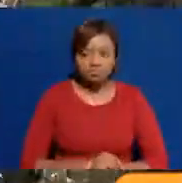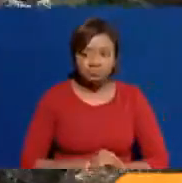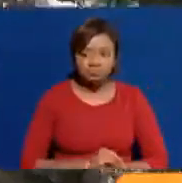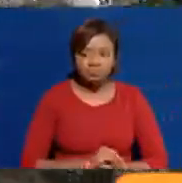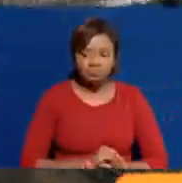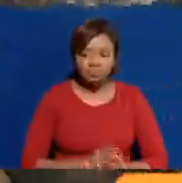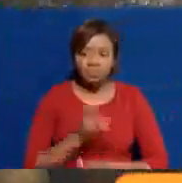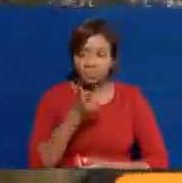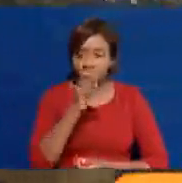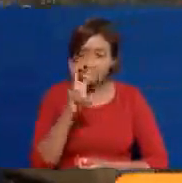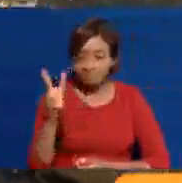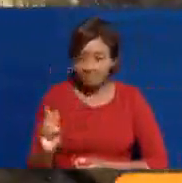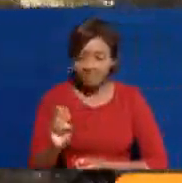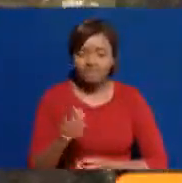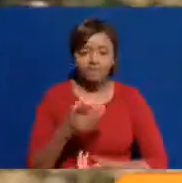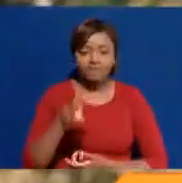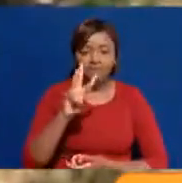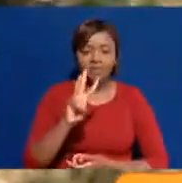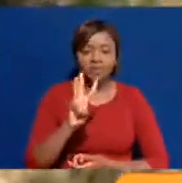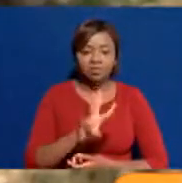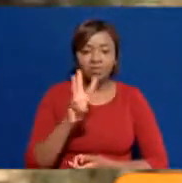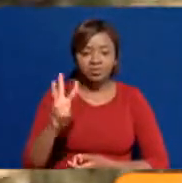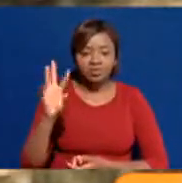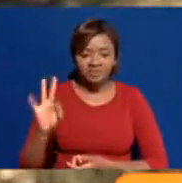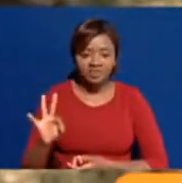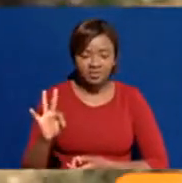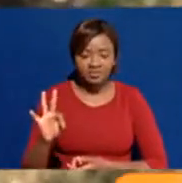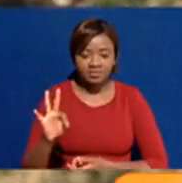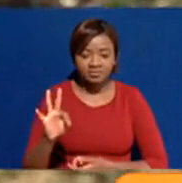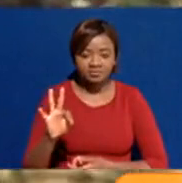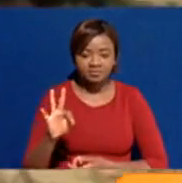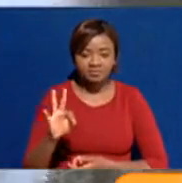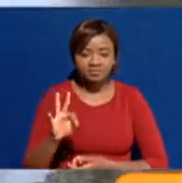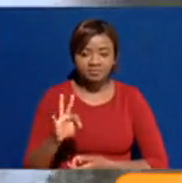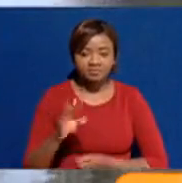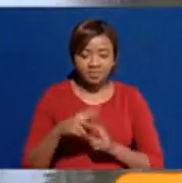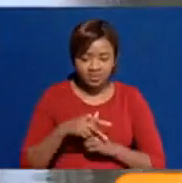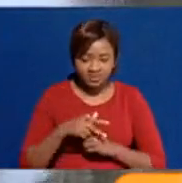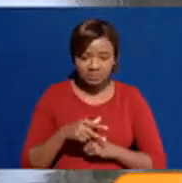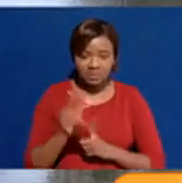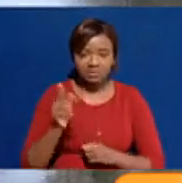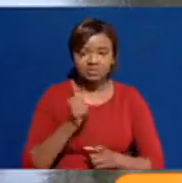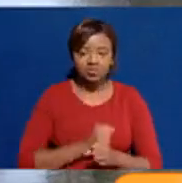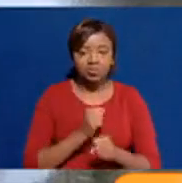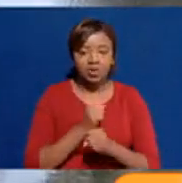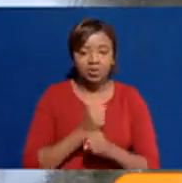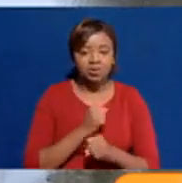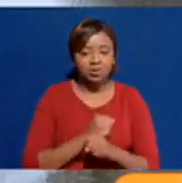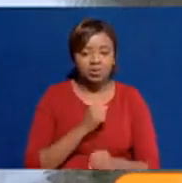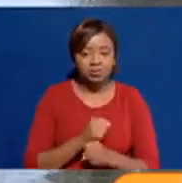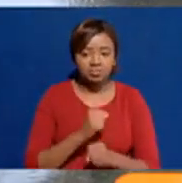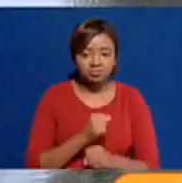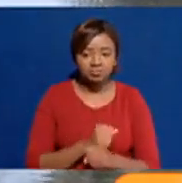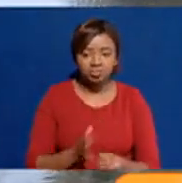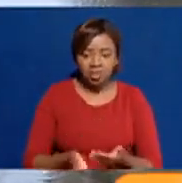However, in 2020, the World Wild Fund for Nature Kenya stepped in and began the desilting of the